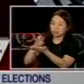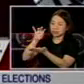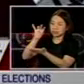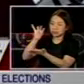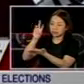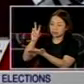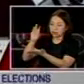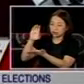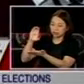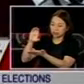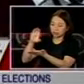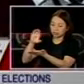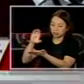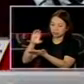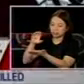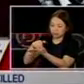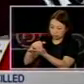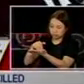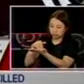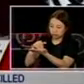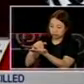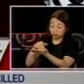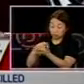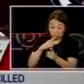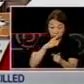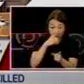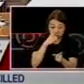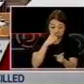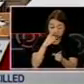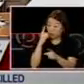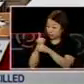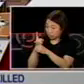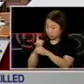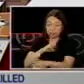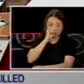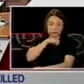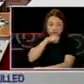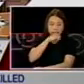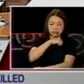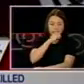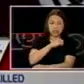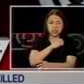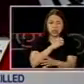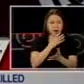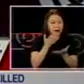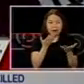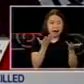2,082,682.38. Tama po ba yun? Yes, Your Honor. Yung withholding tax saan